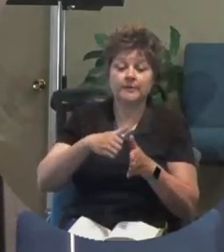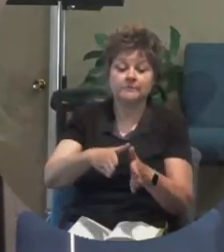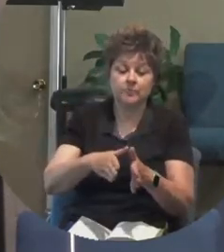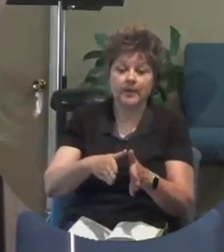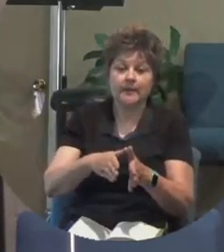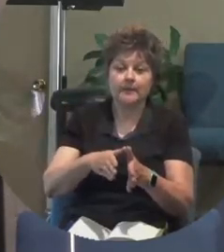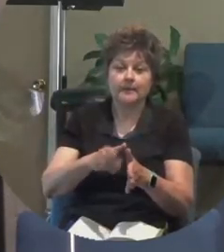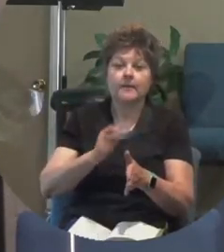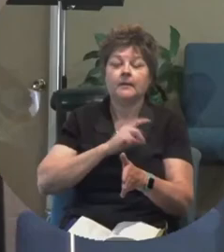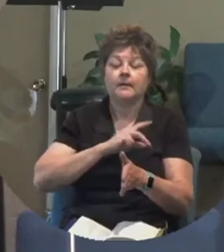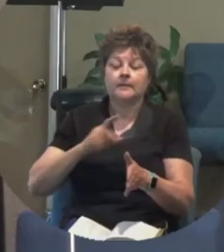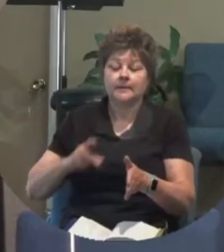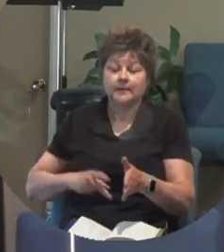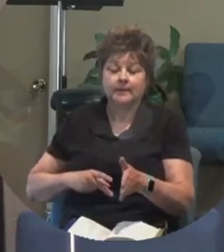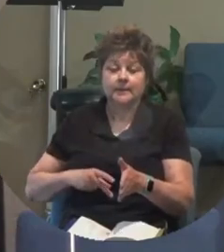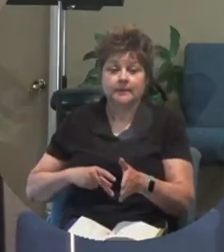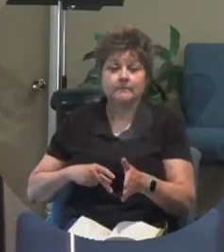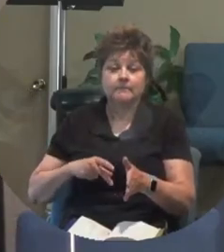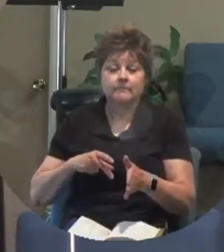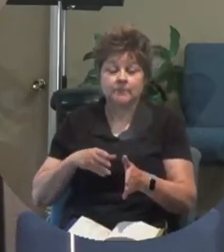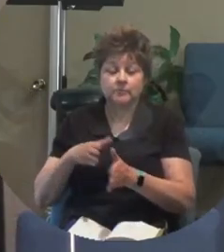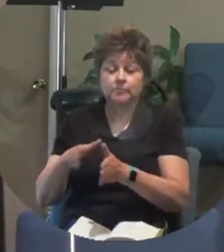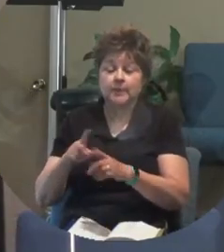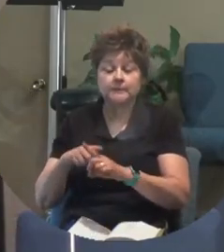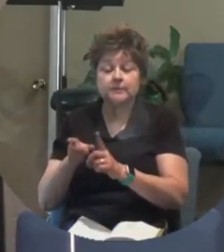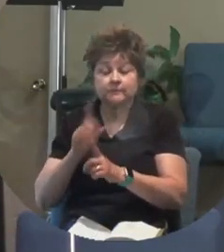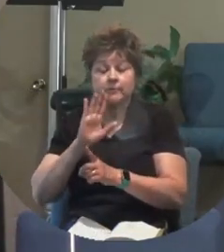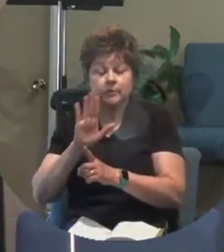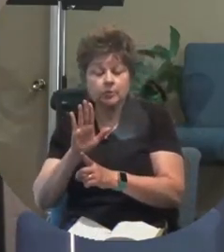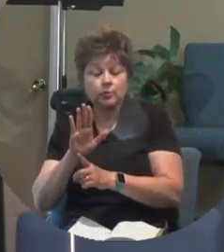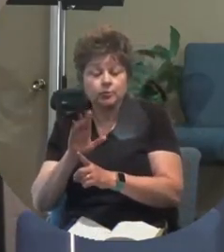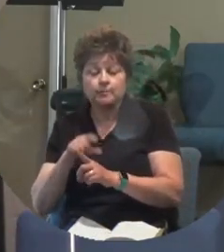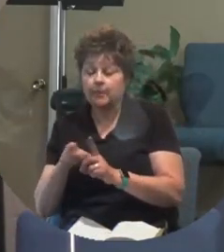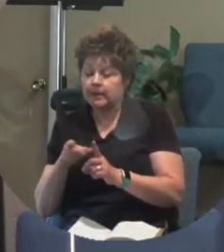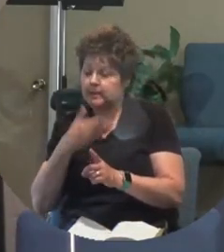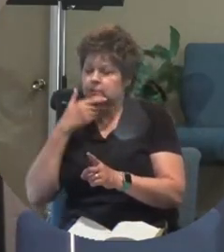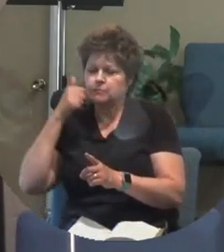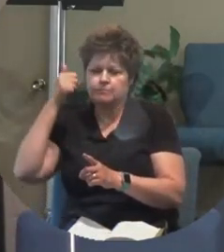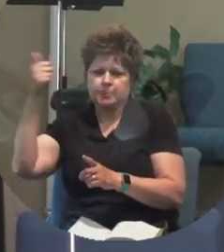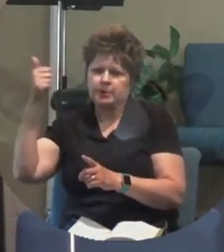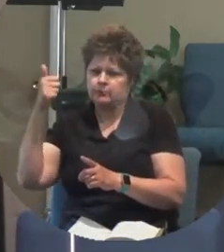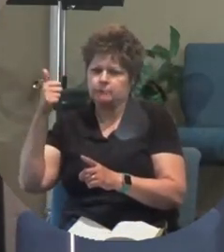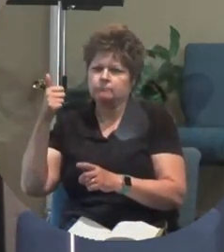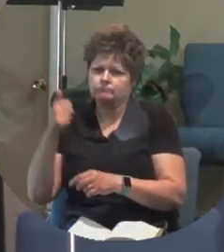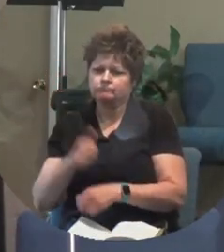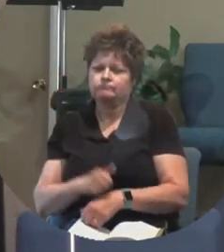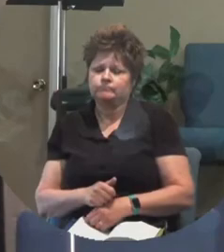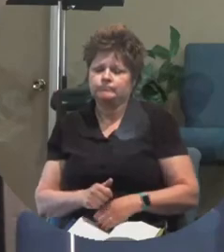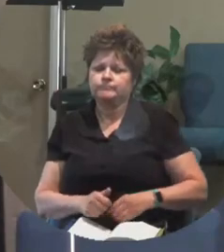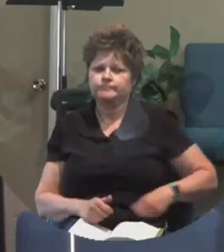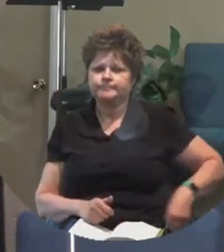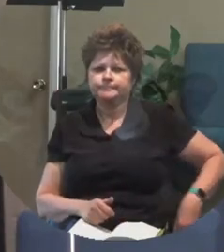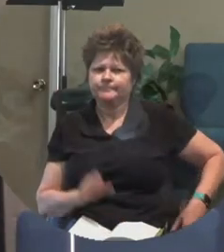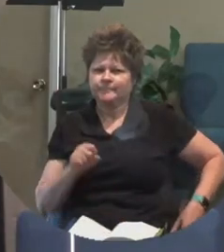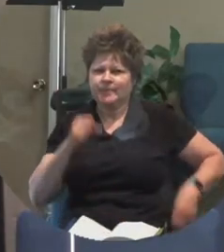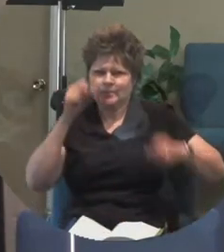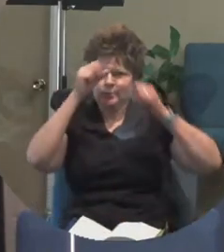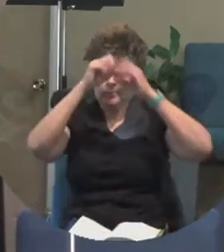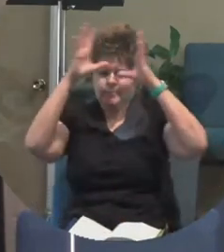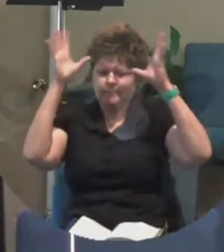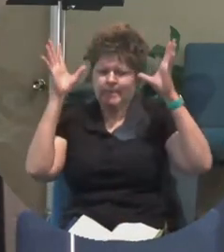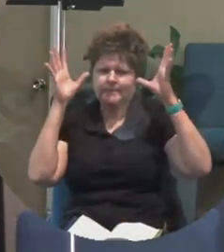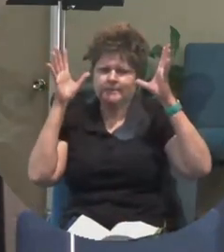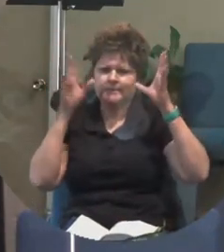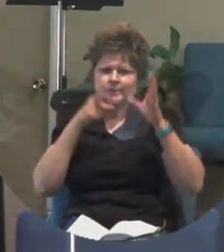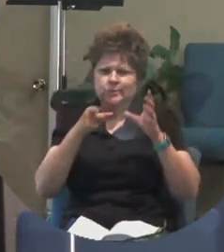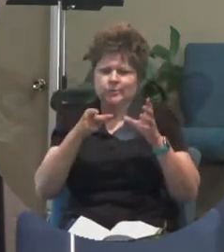this plan differs from yours, but it's a better plan, King. Could you imagine being the